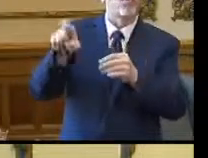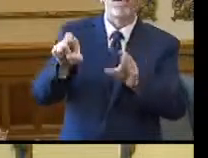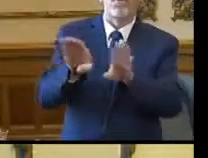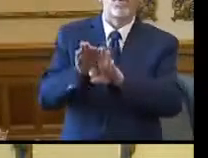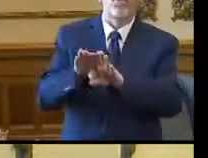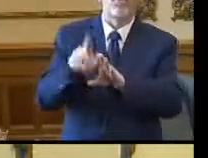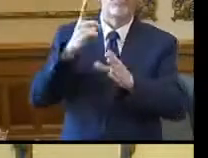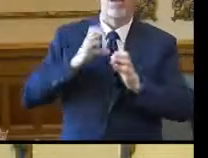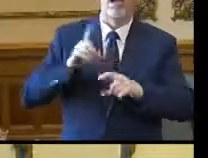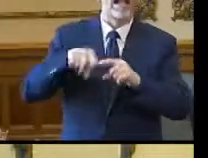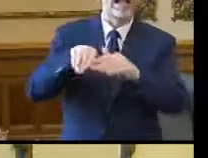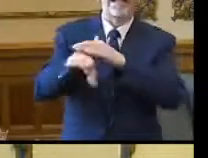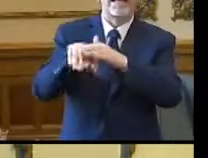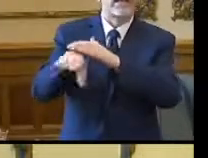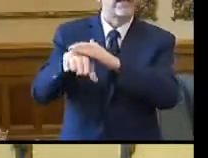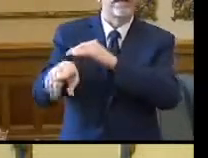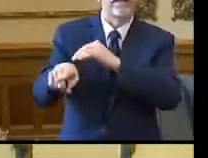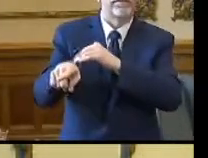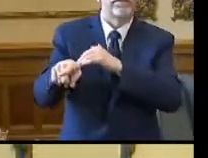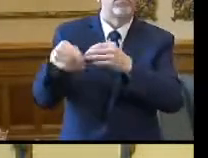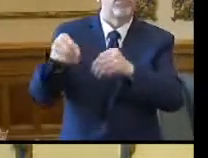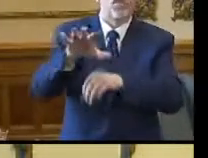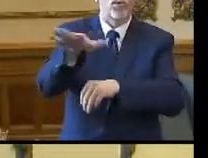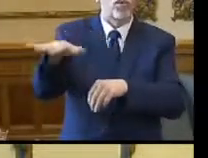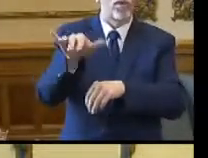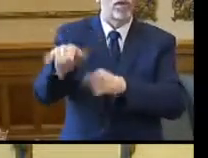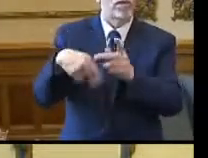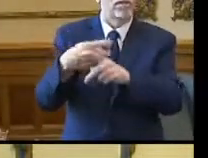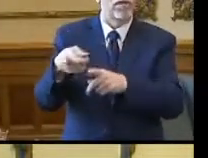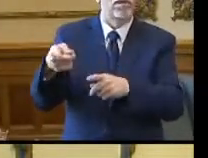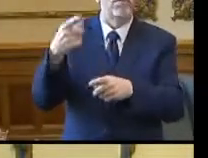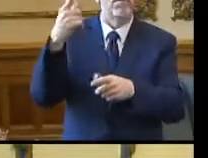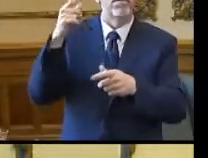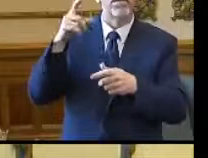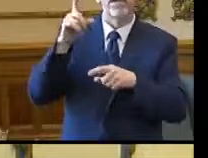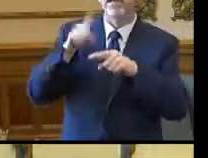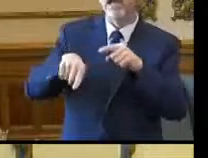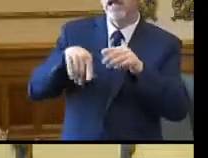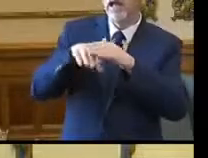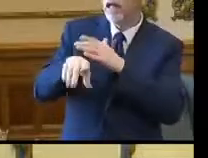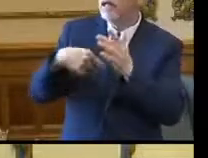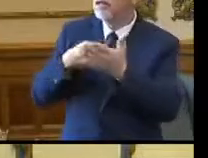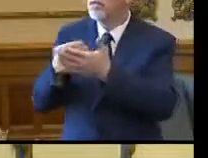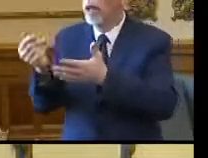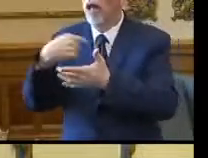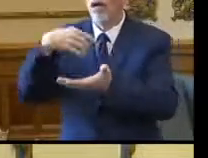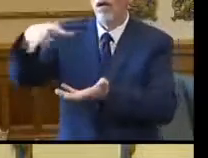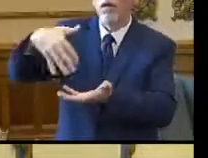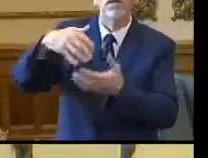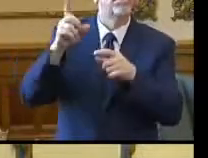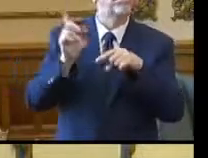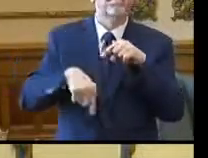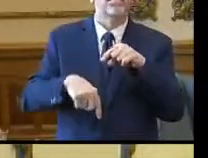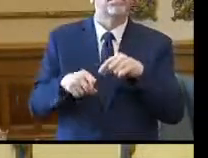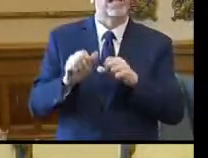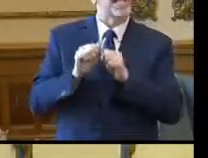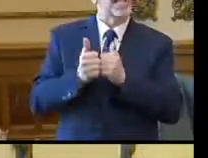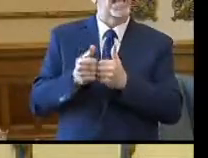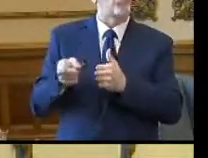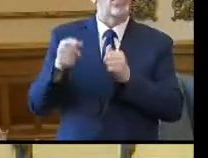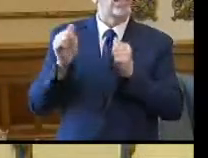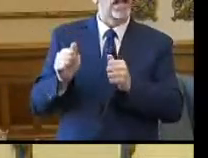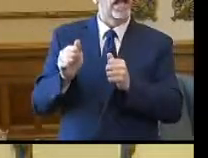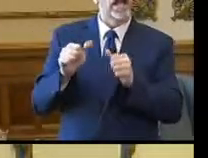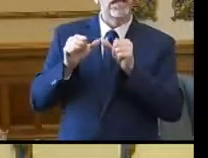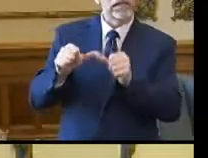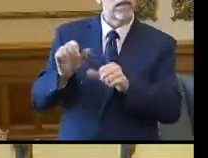sure both of you have seen an increase in your workload. We were talking about that before the show began. Can you tell us what it looks like right now